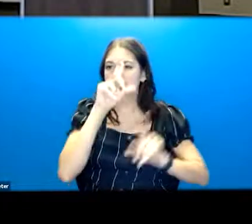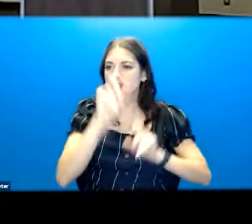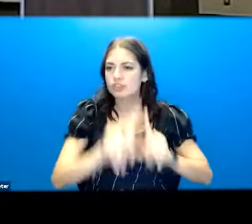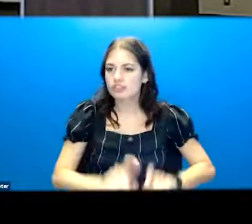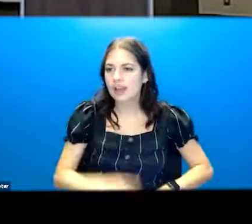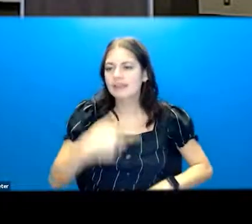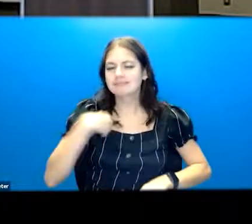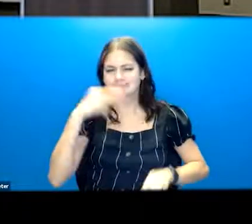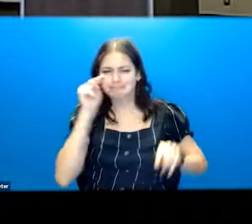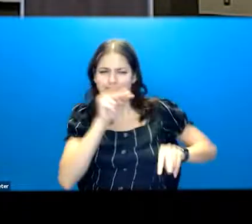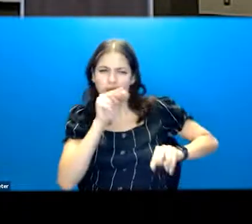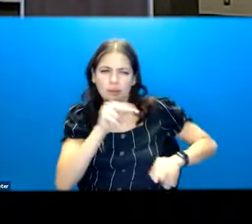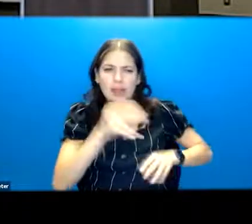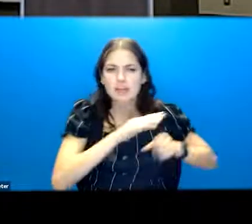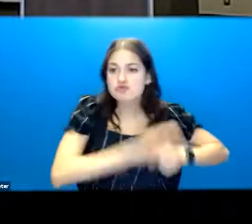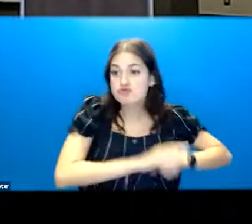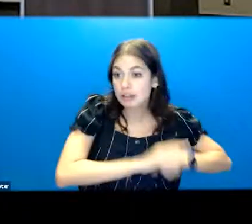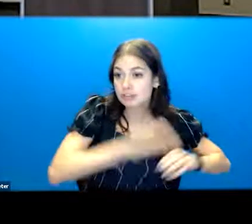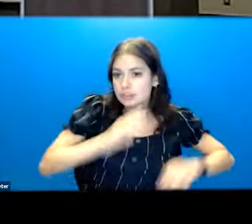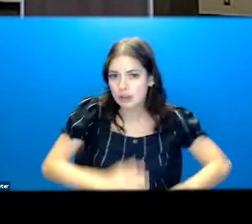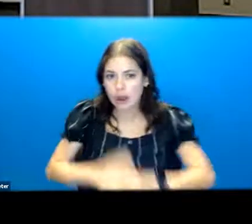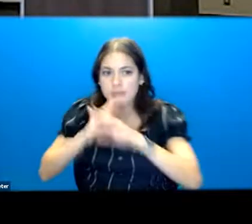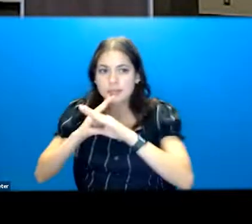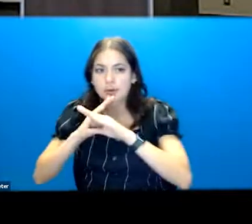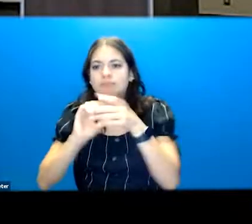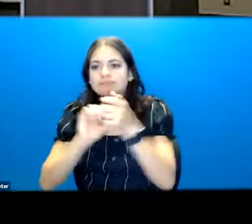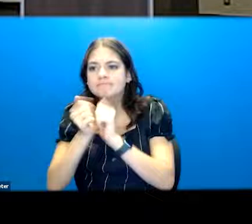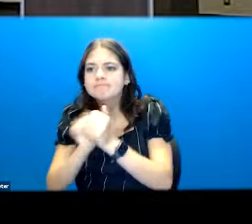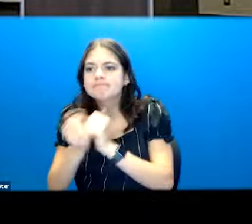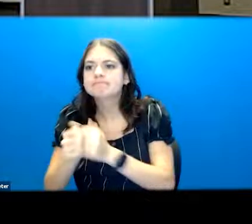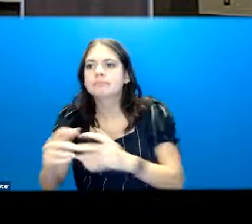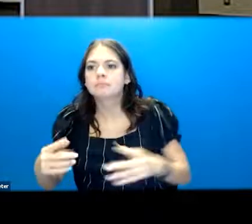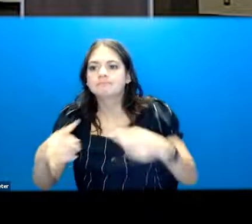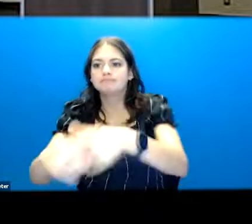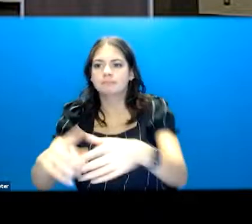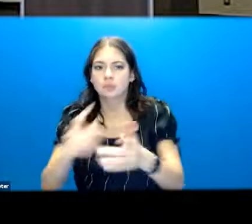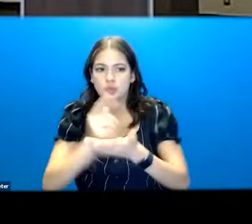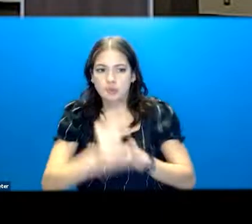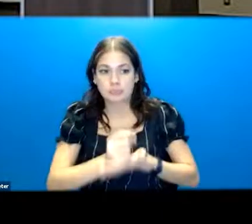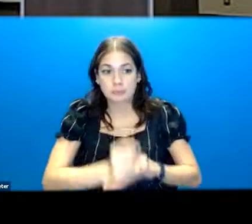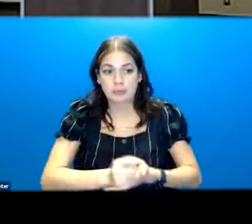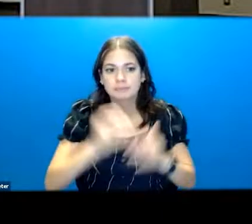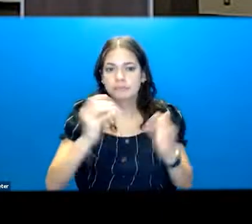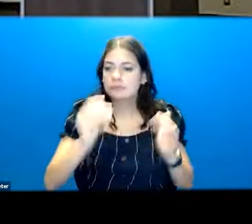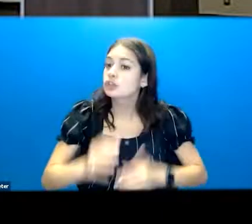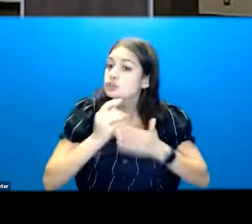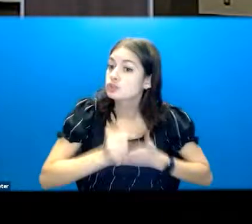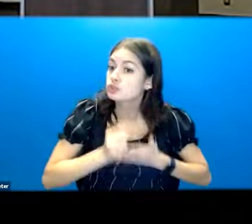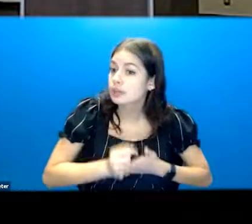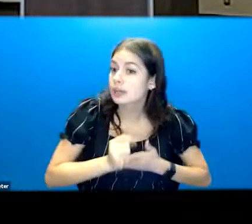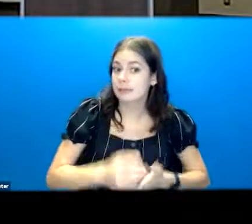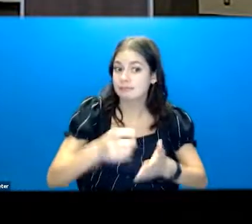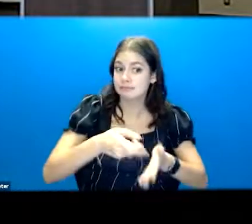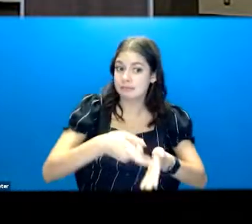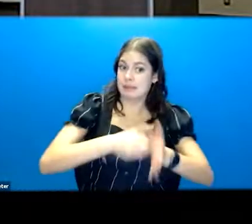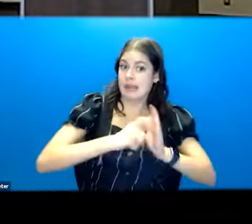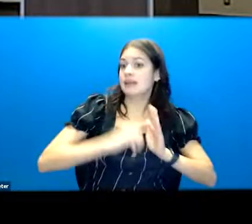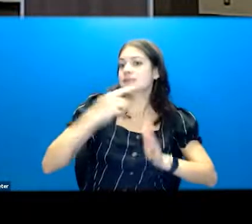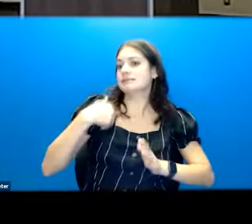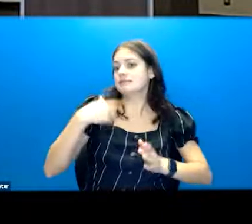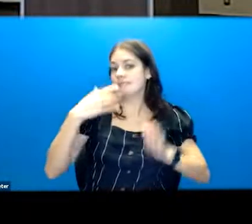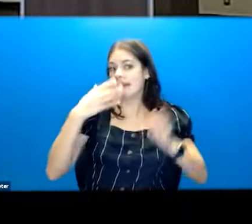to really look at stresses and obstacles that compete with treatment, treatment demands and issues,